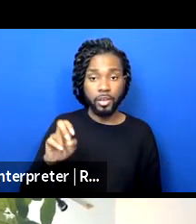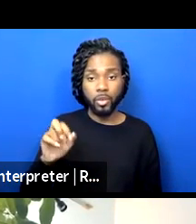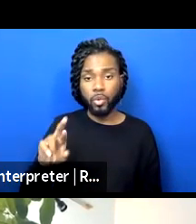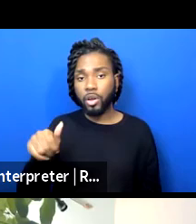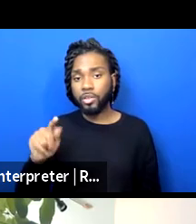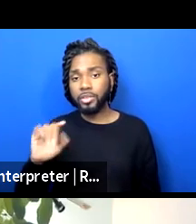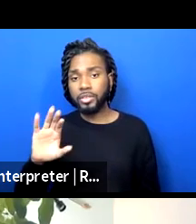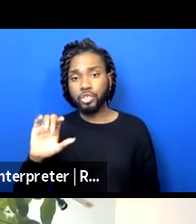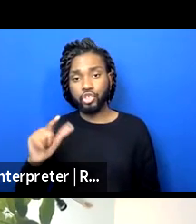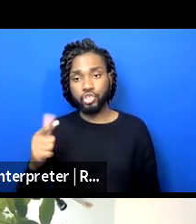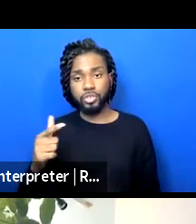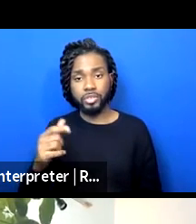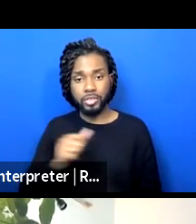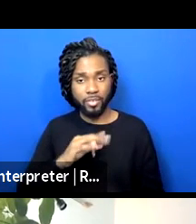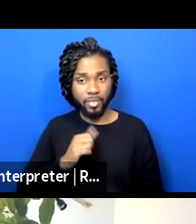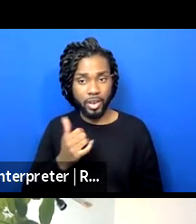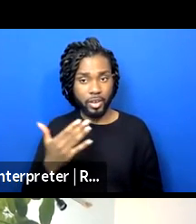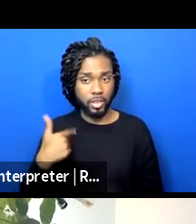out with?